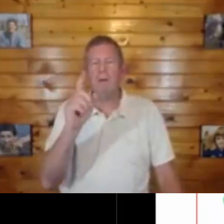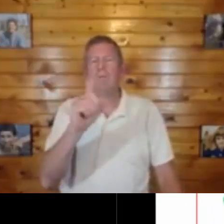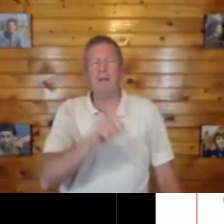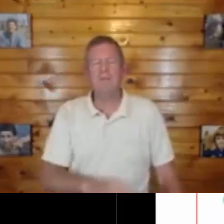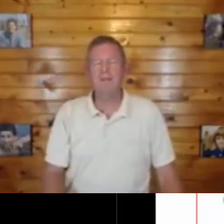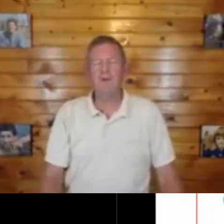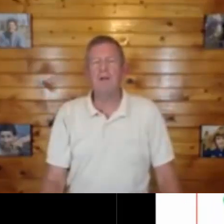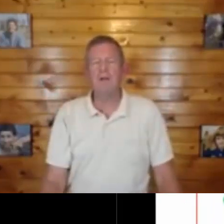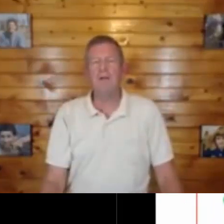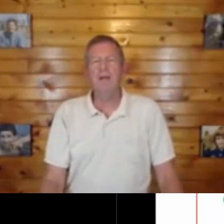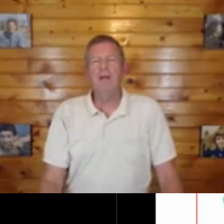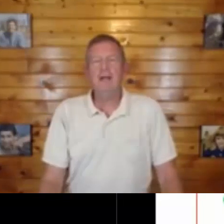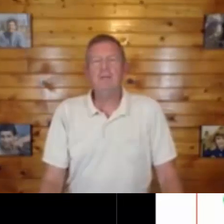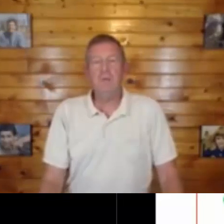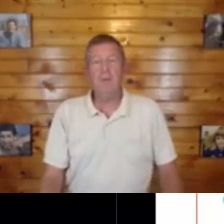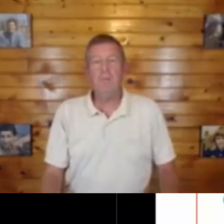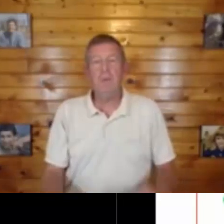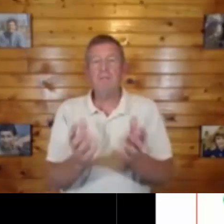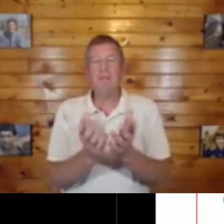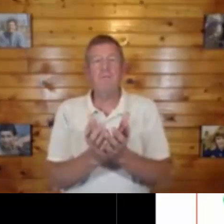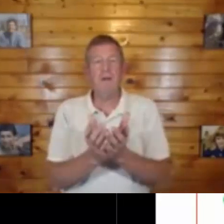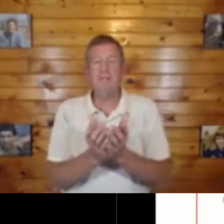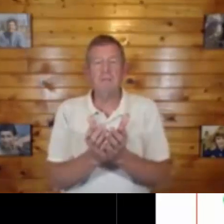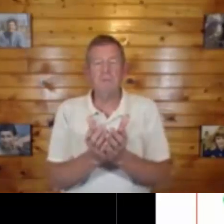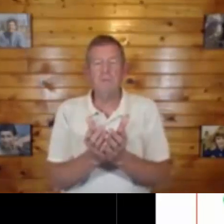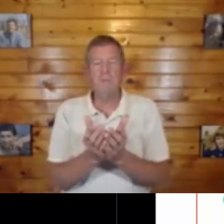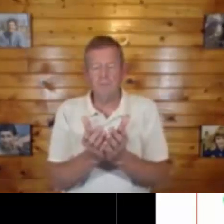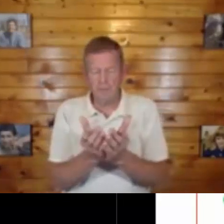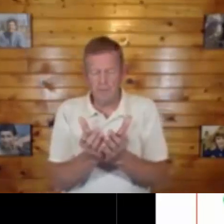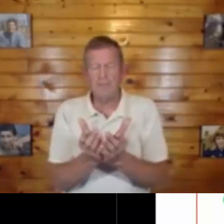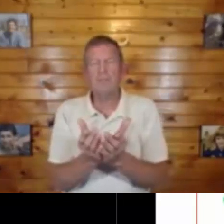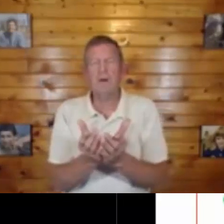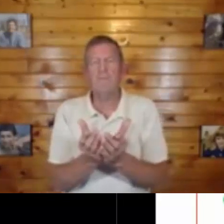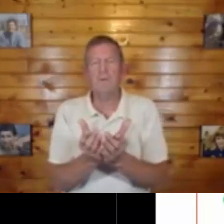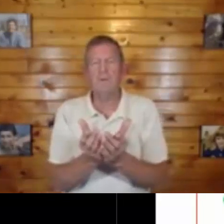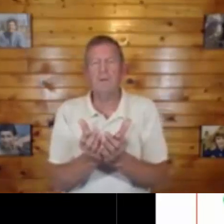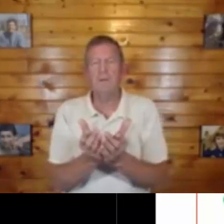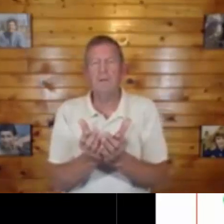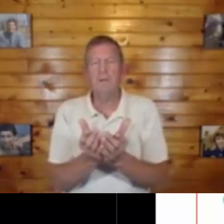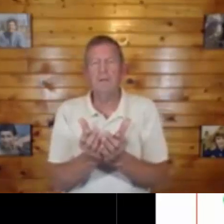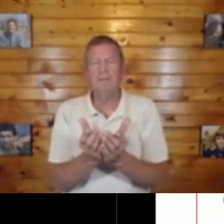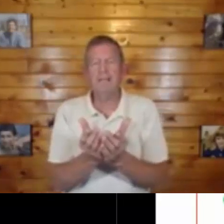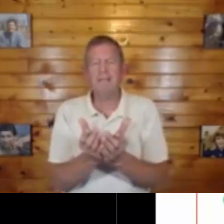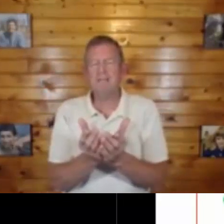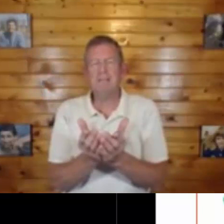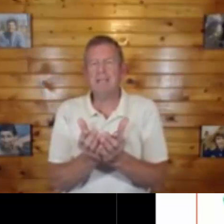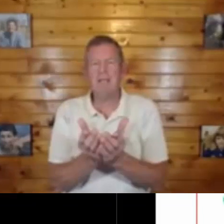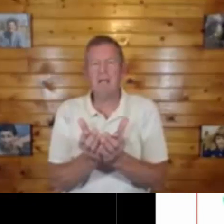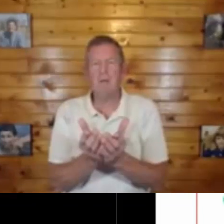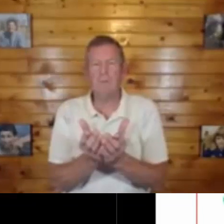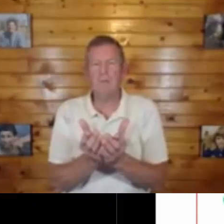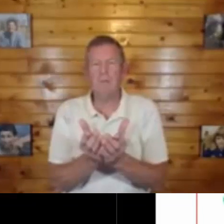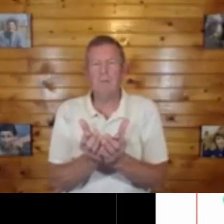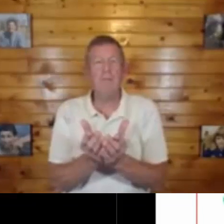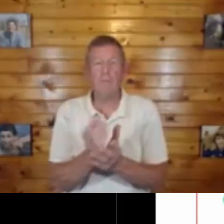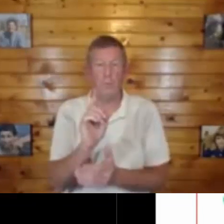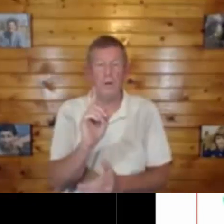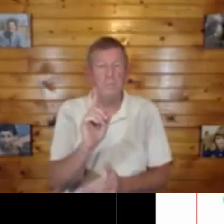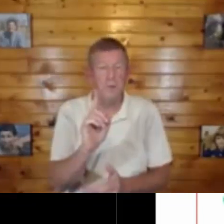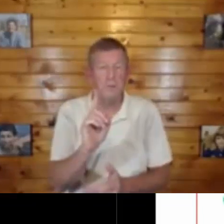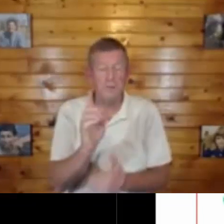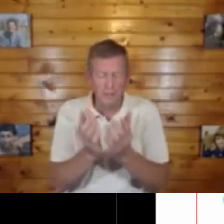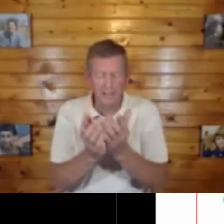things. One other thing I would say very clearly, that you may be using a device that's too small. If you're using a smartphone, that's not going to work. Maybe